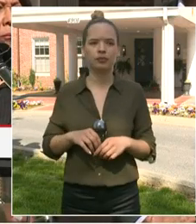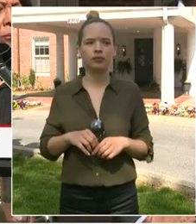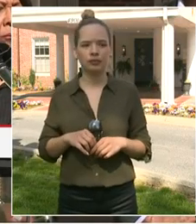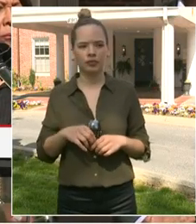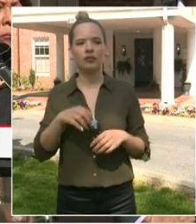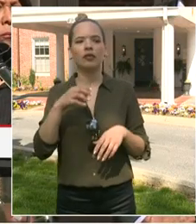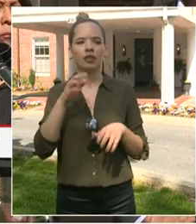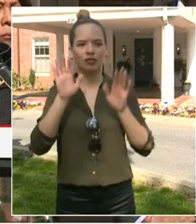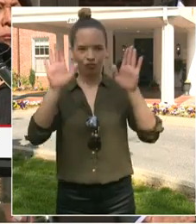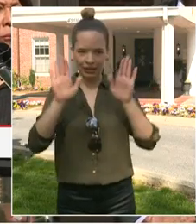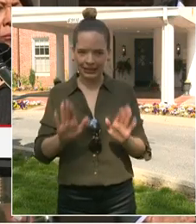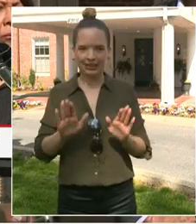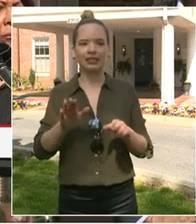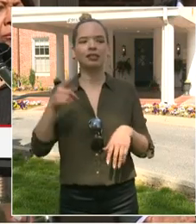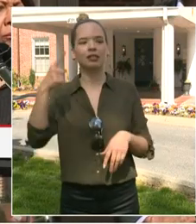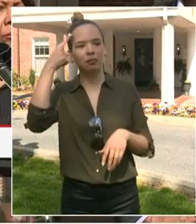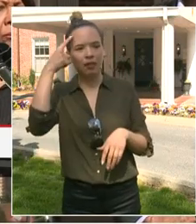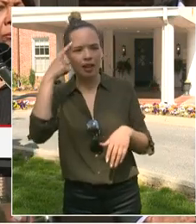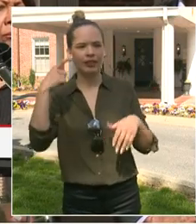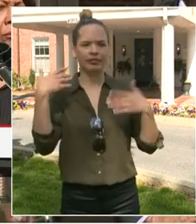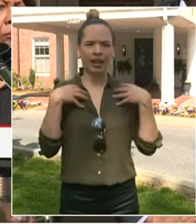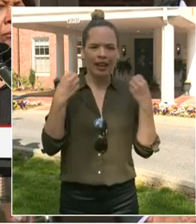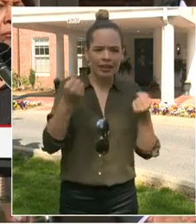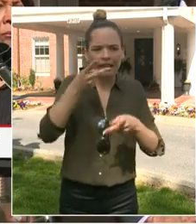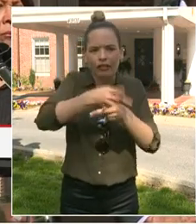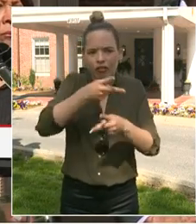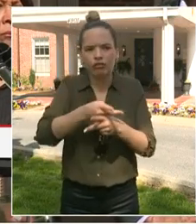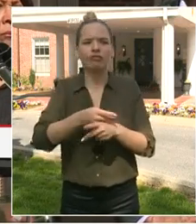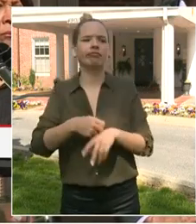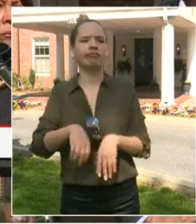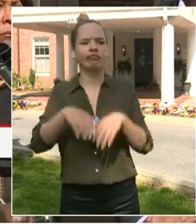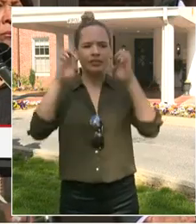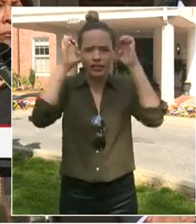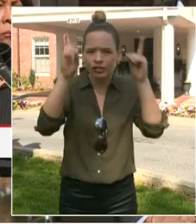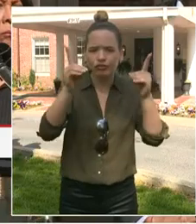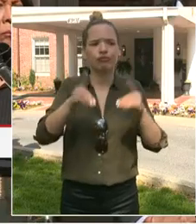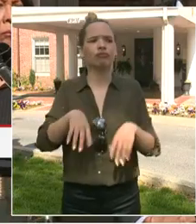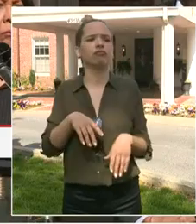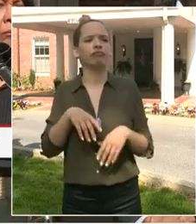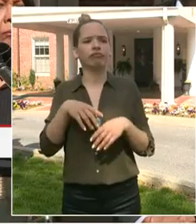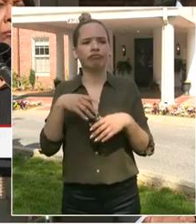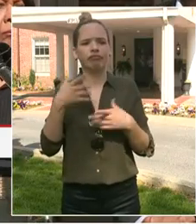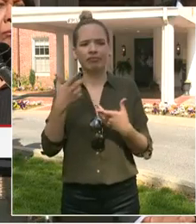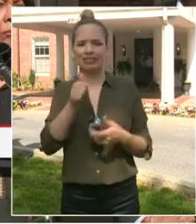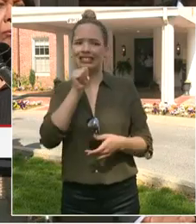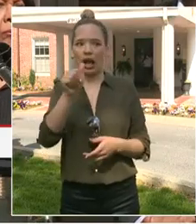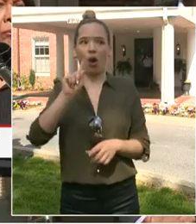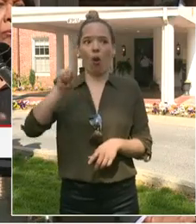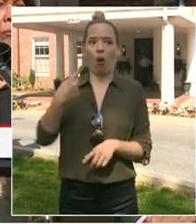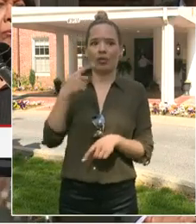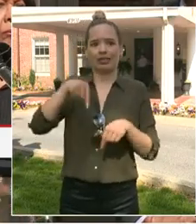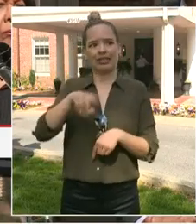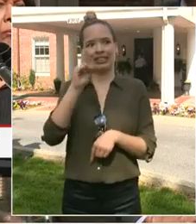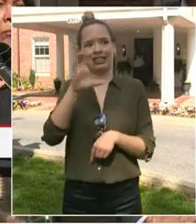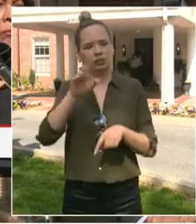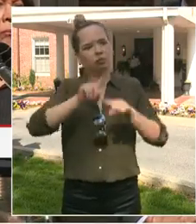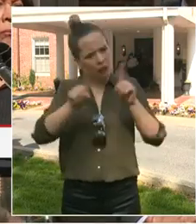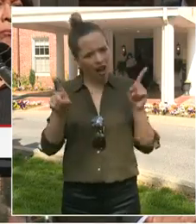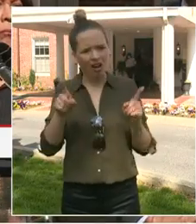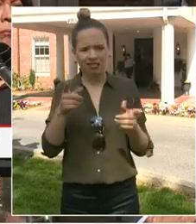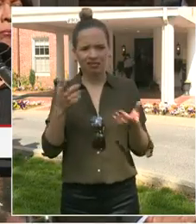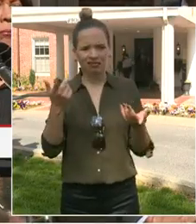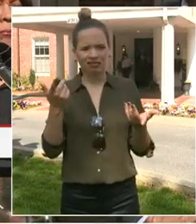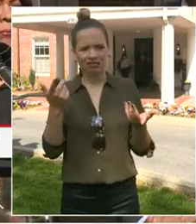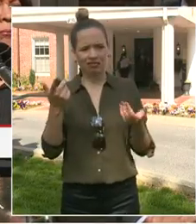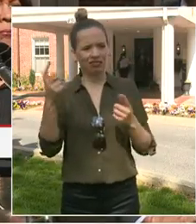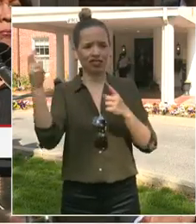and education and thought leaders in this space that the district, and not only the district, but I would venture to say the world has, to